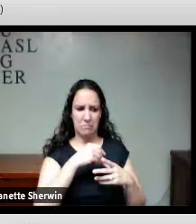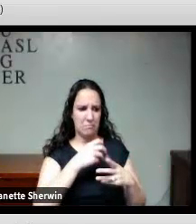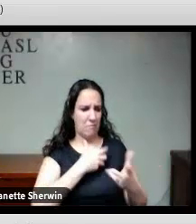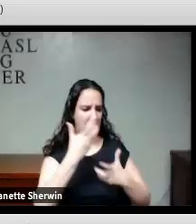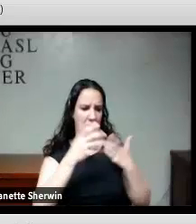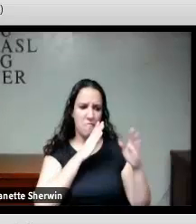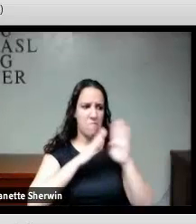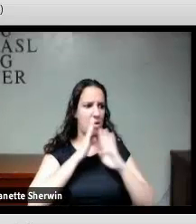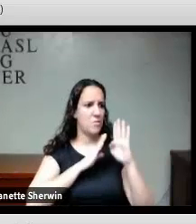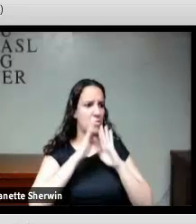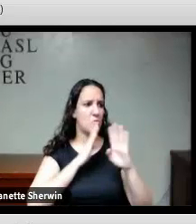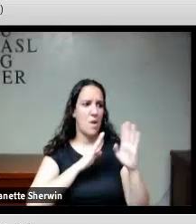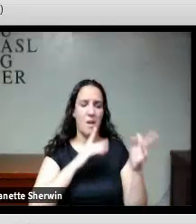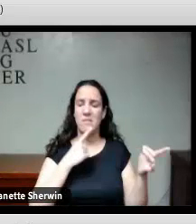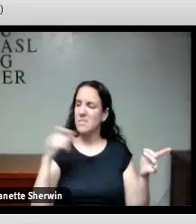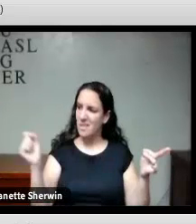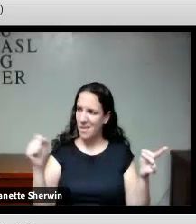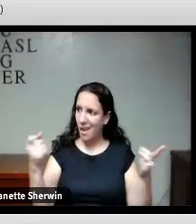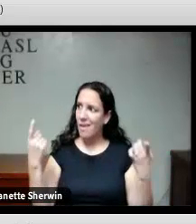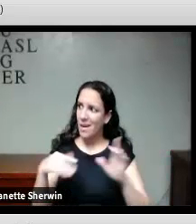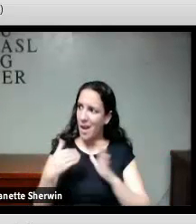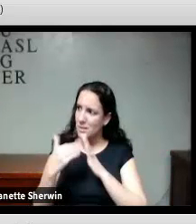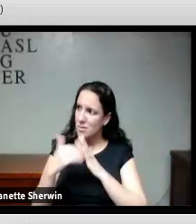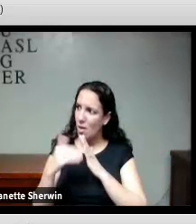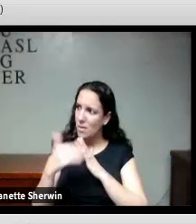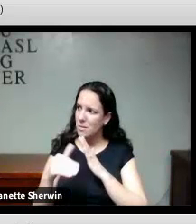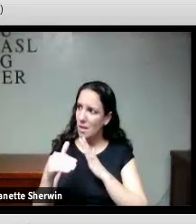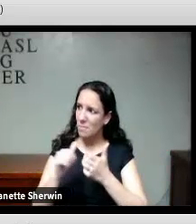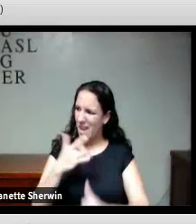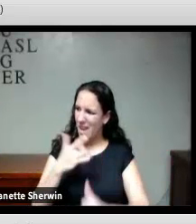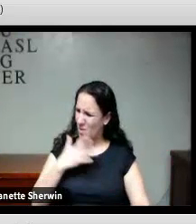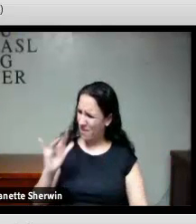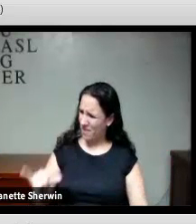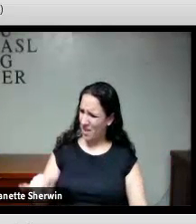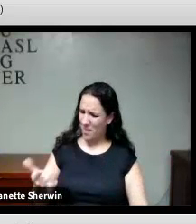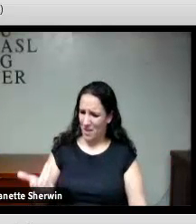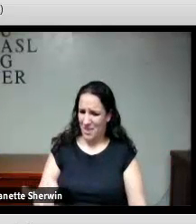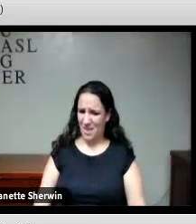yeah, that happens all the time. How do you think I feel when they say that?